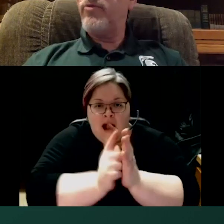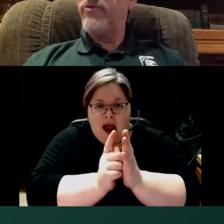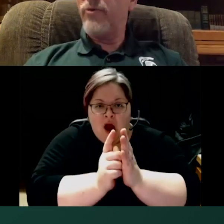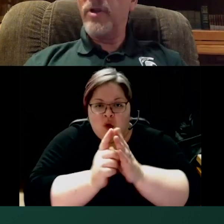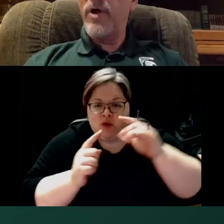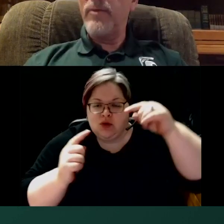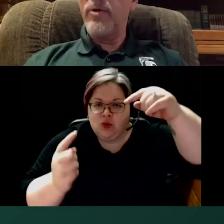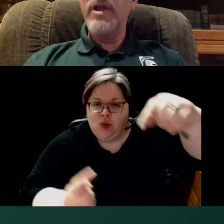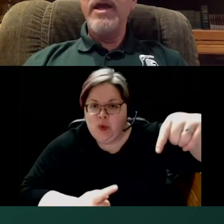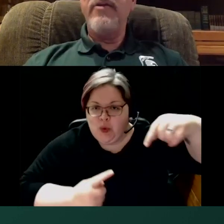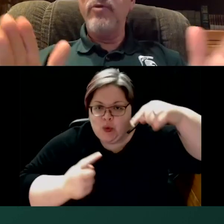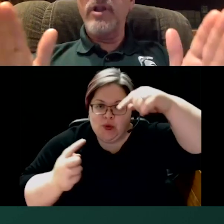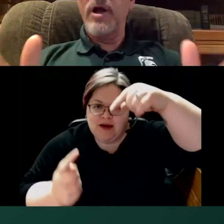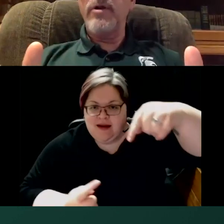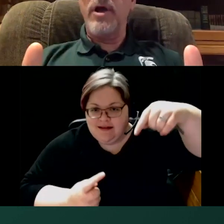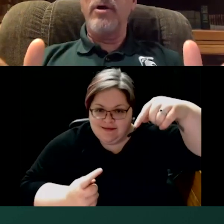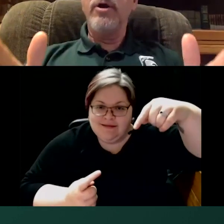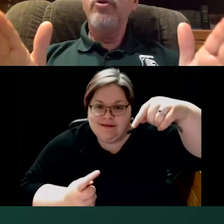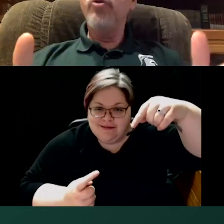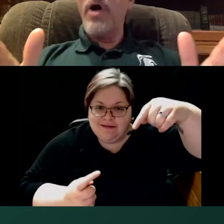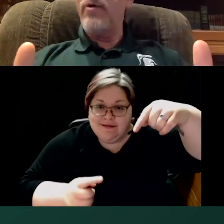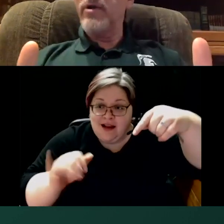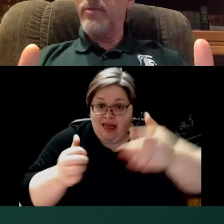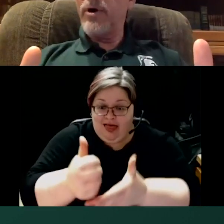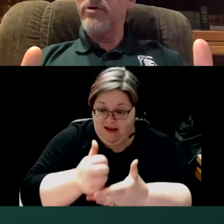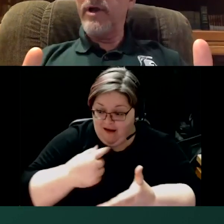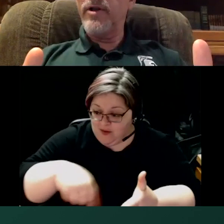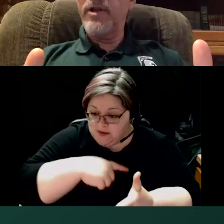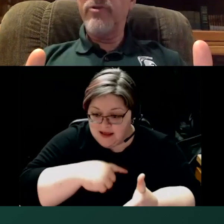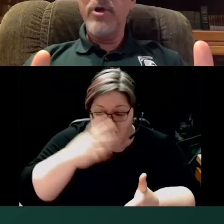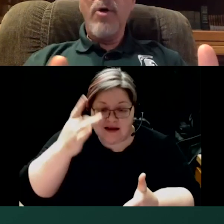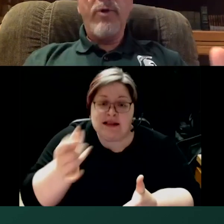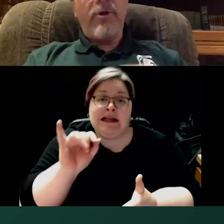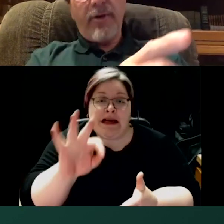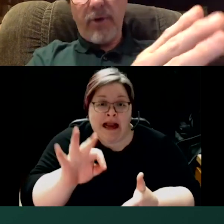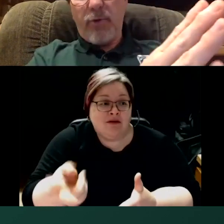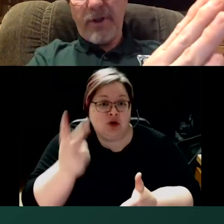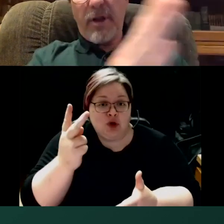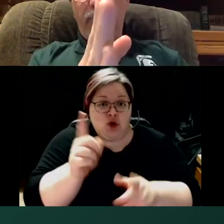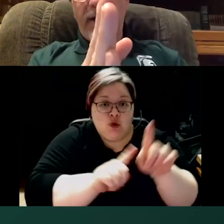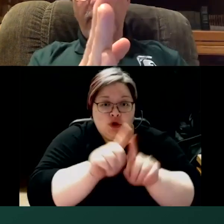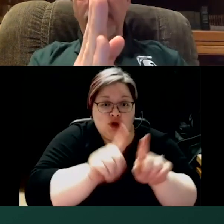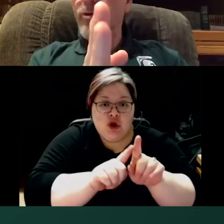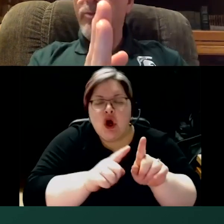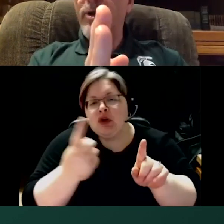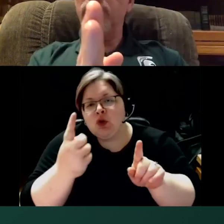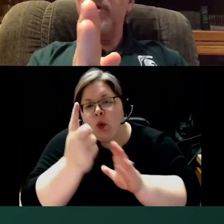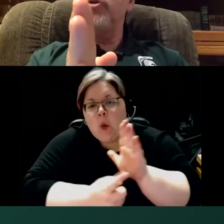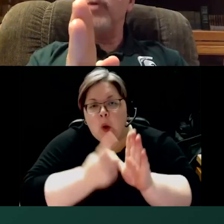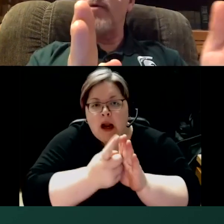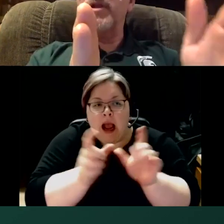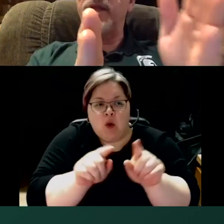that's helpful for astronomers. If two stars are 2 hours apart in right ascension, we know that when one star passes a certain